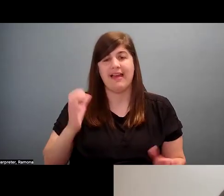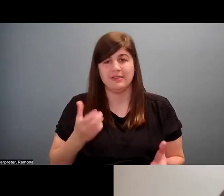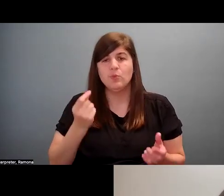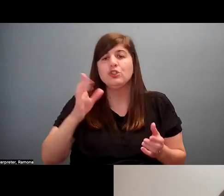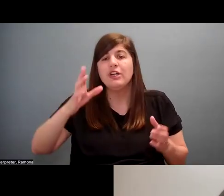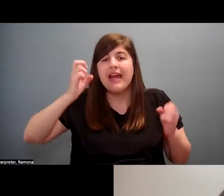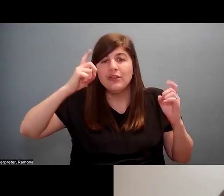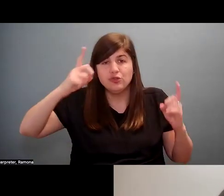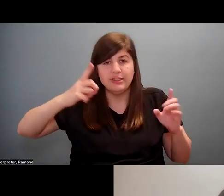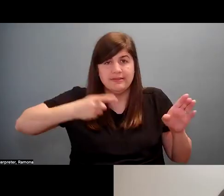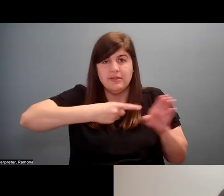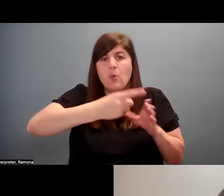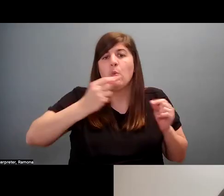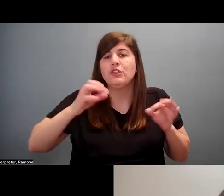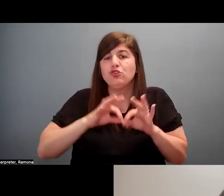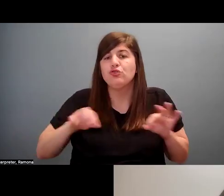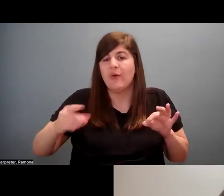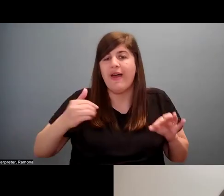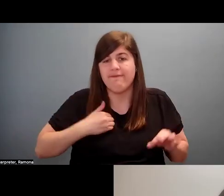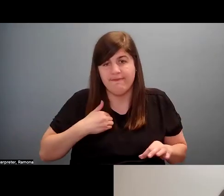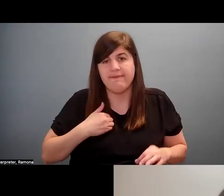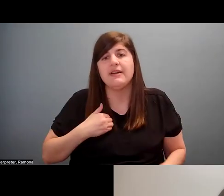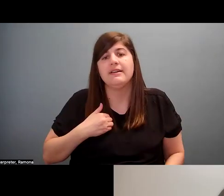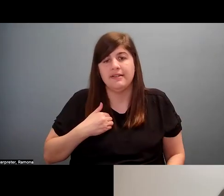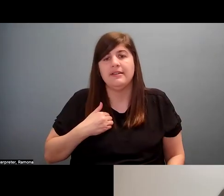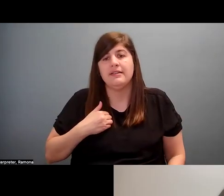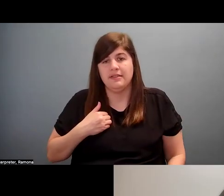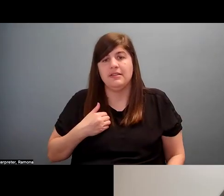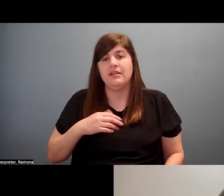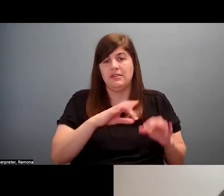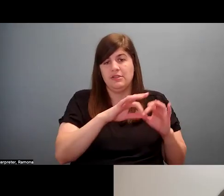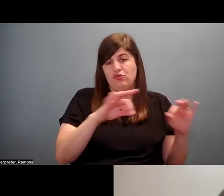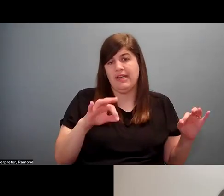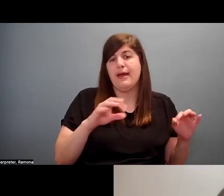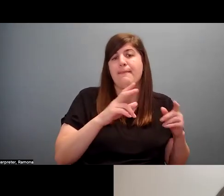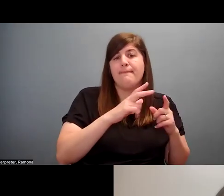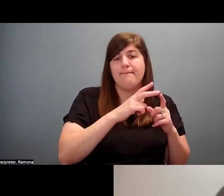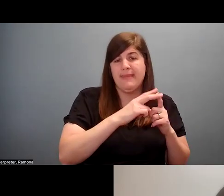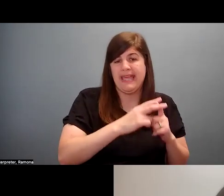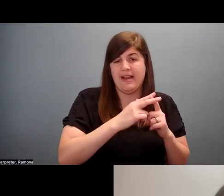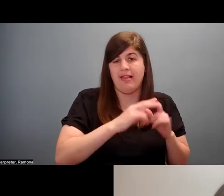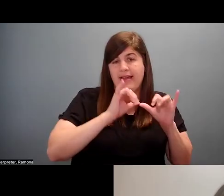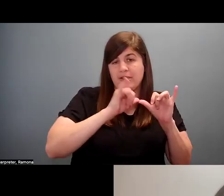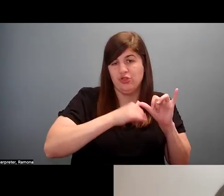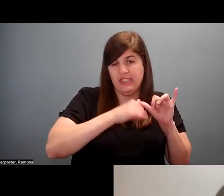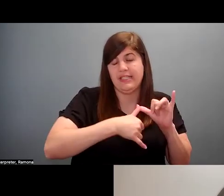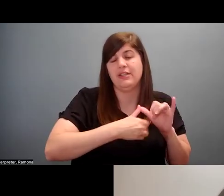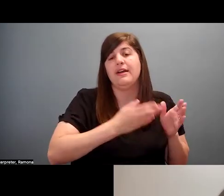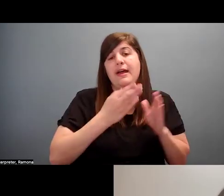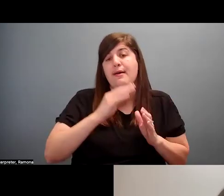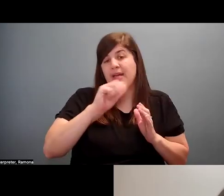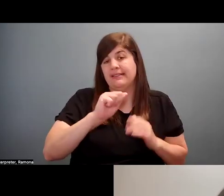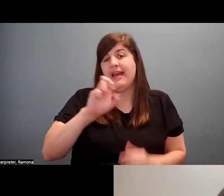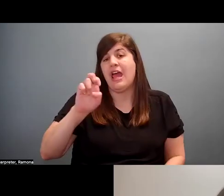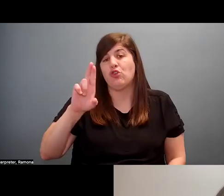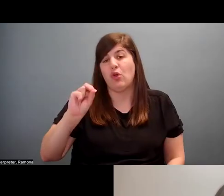type of degree do you have? I have a degree in mechanical engineering, a master's in